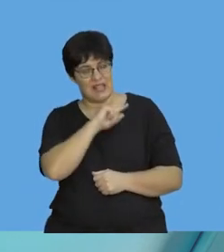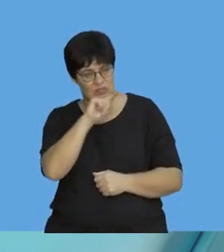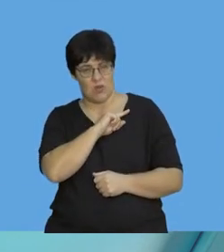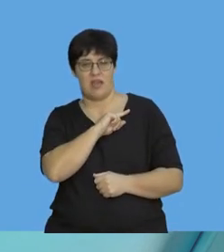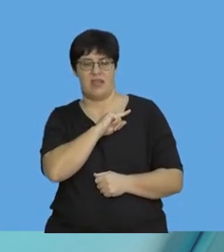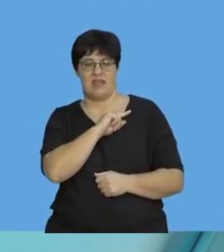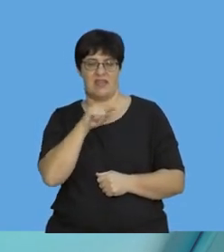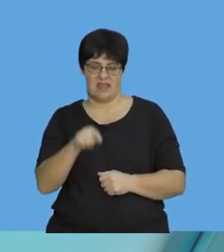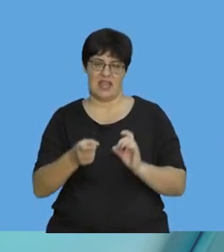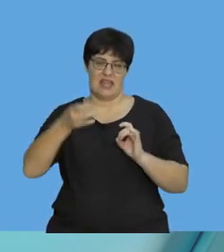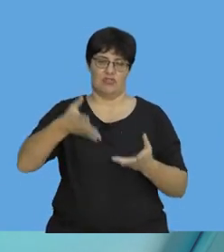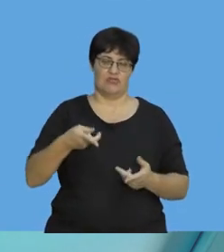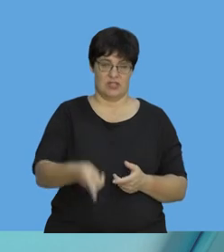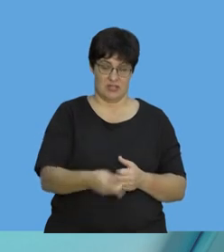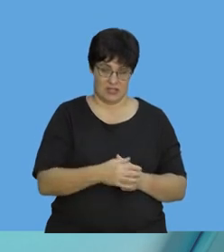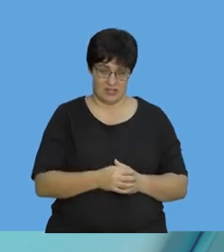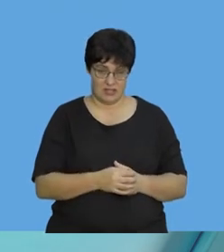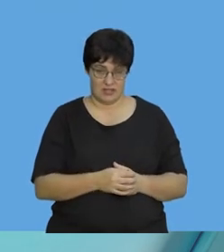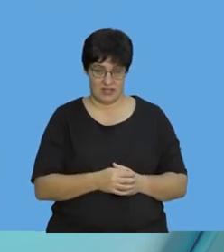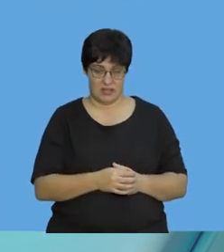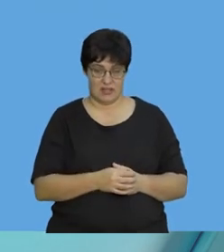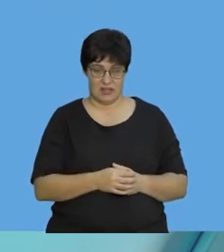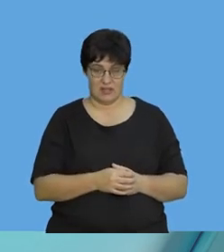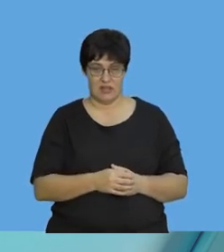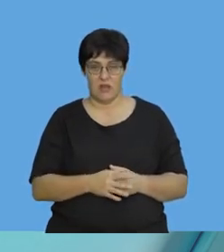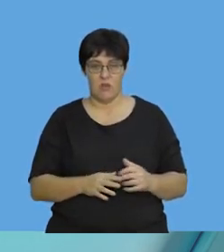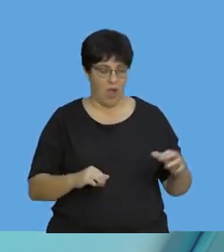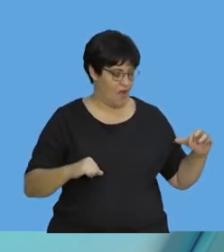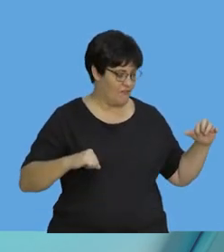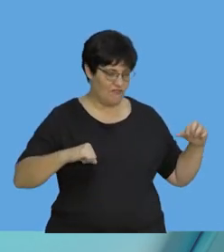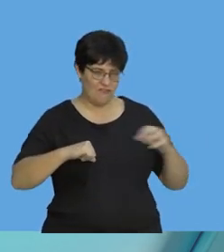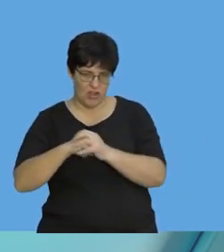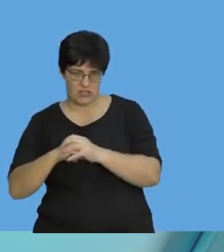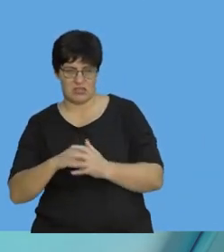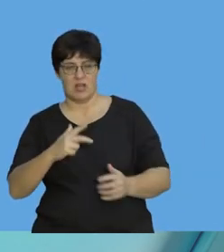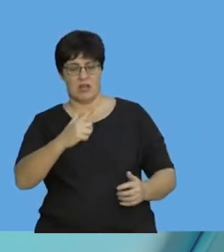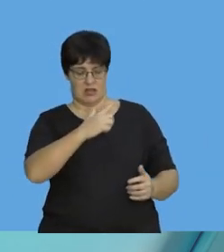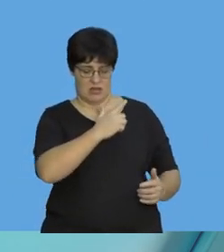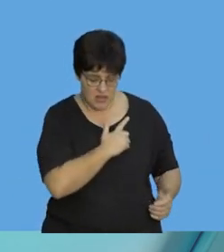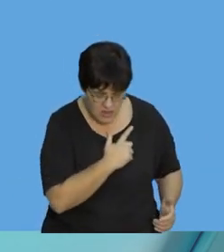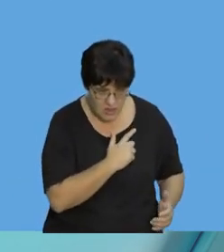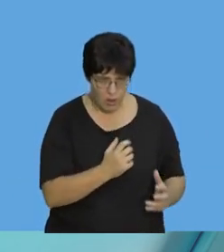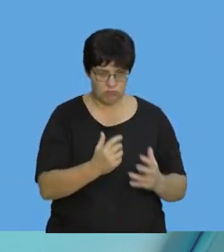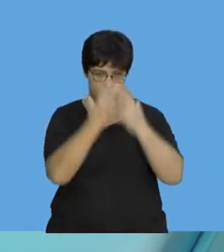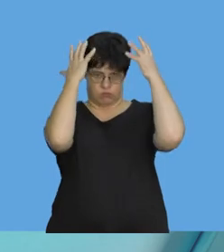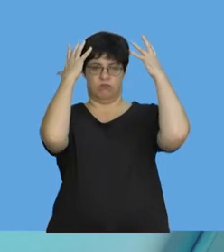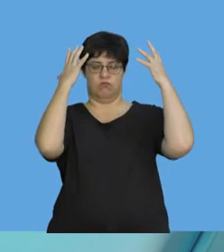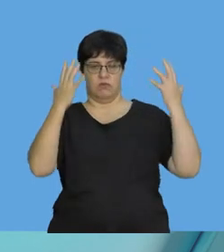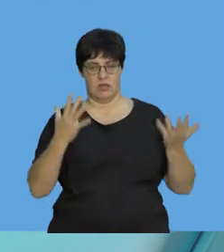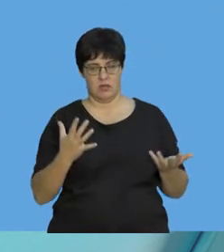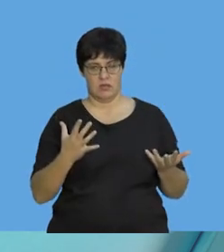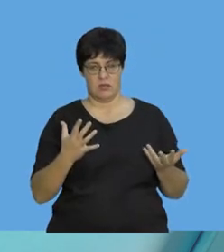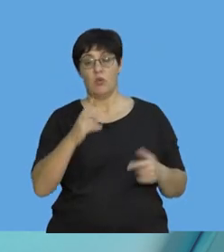that results in the injuries, okay? Because then there's that fast movement on the seatbelts and the